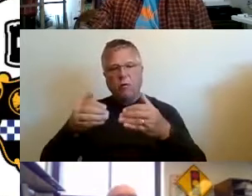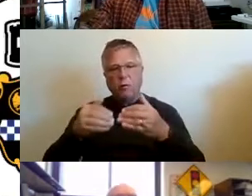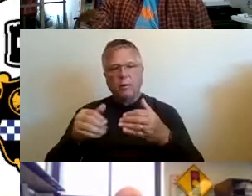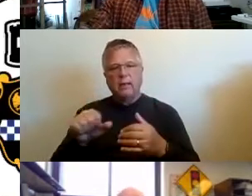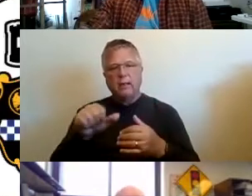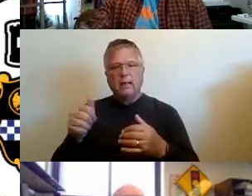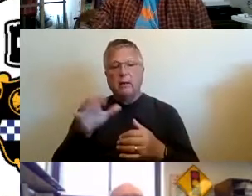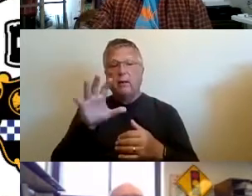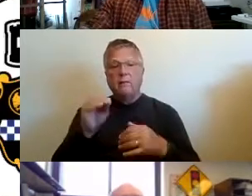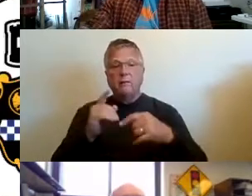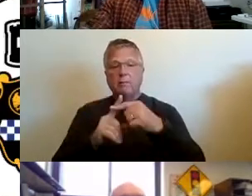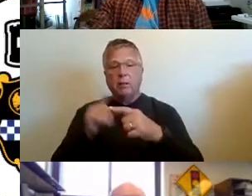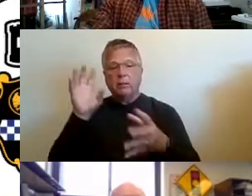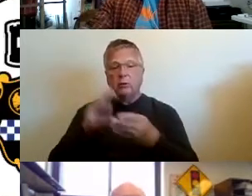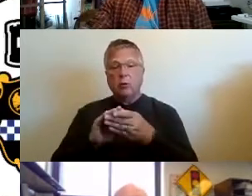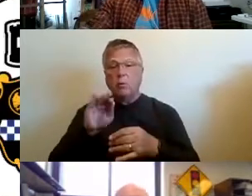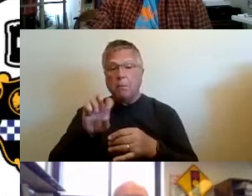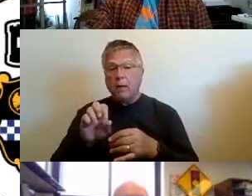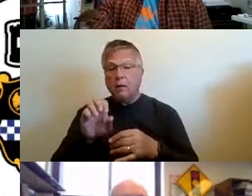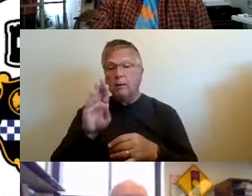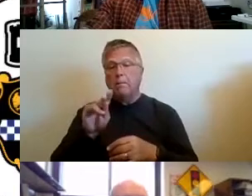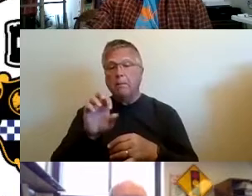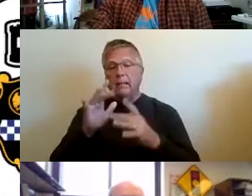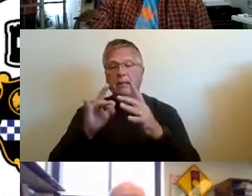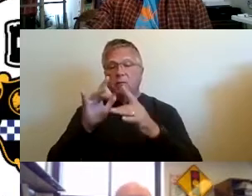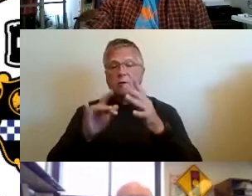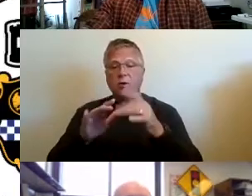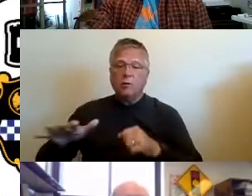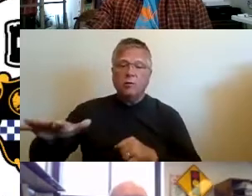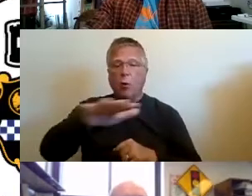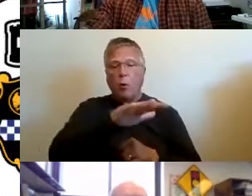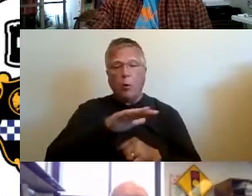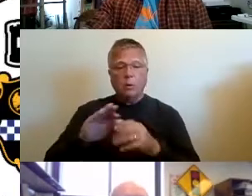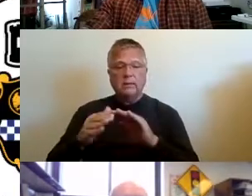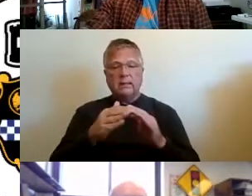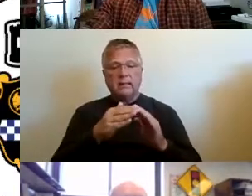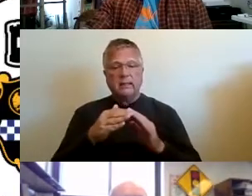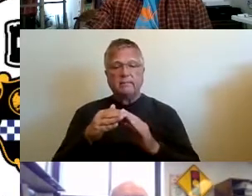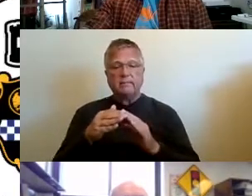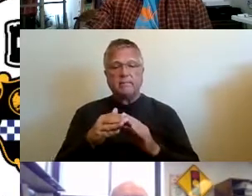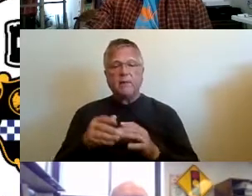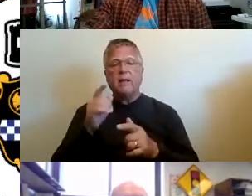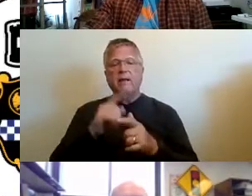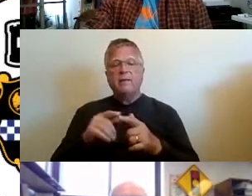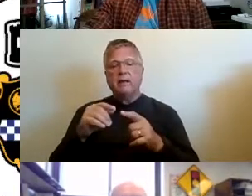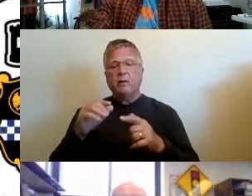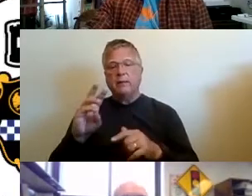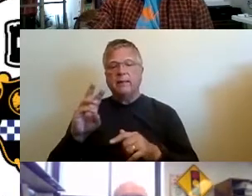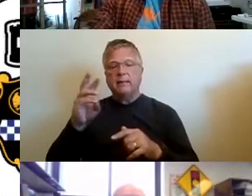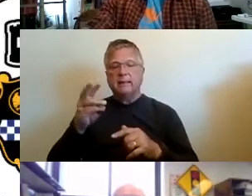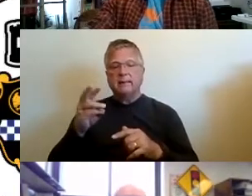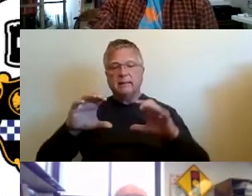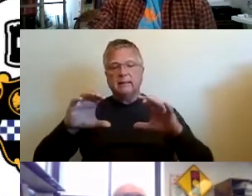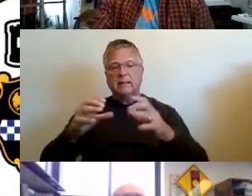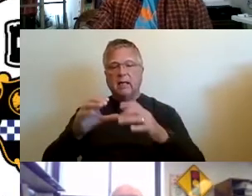miles, bike infrastructure for the whole city. And for that, we divided the whole city into 6 clusters. The eastern part of the